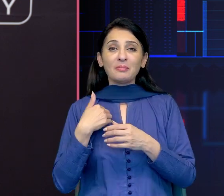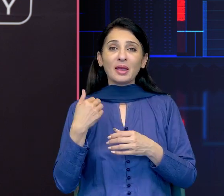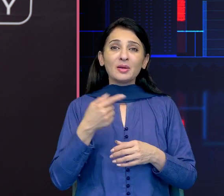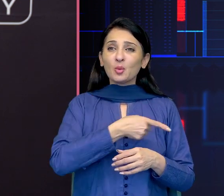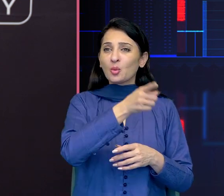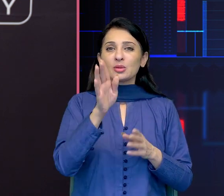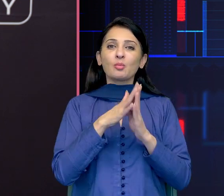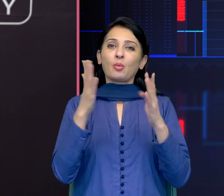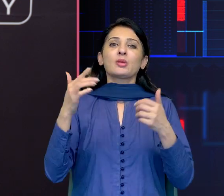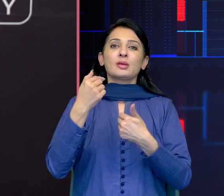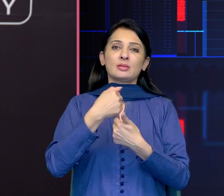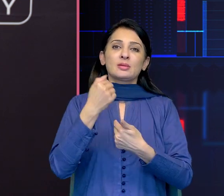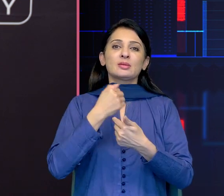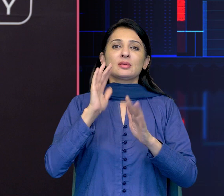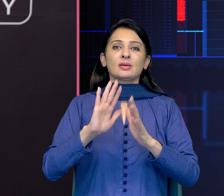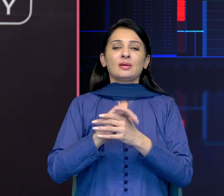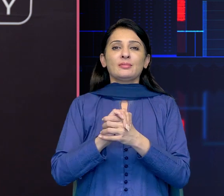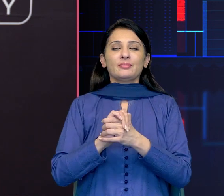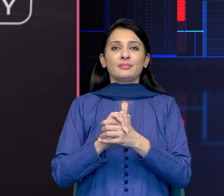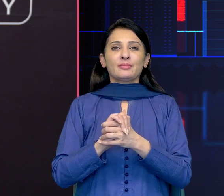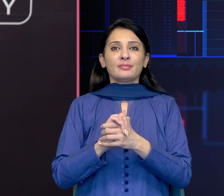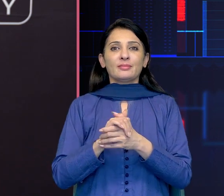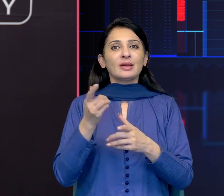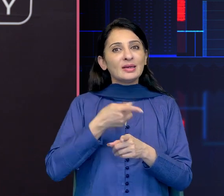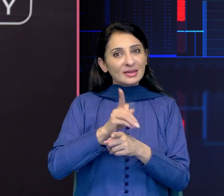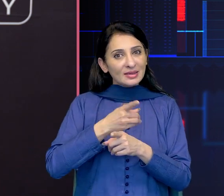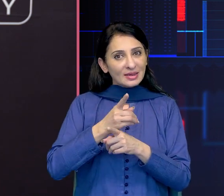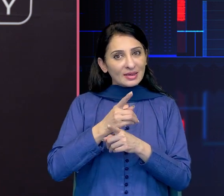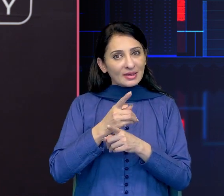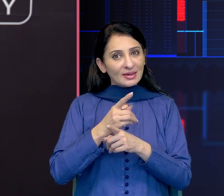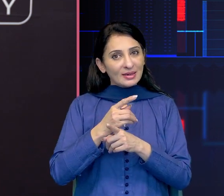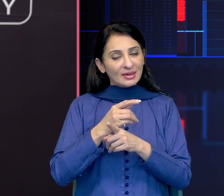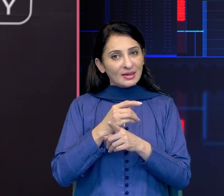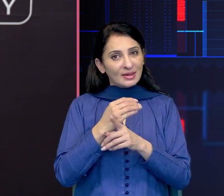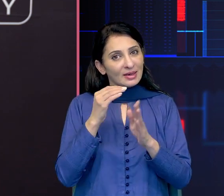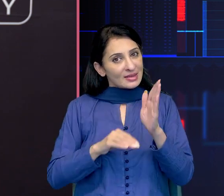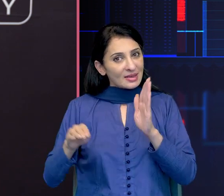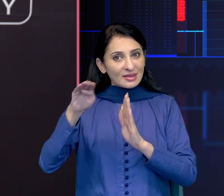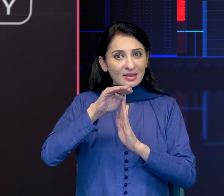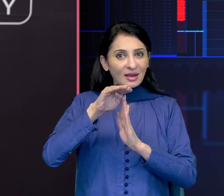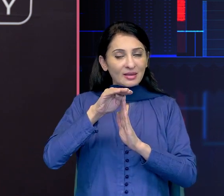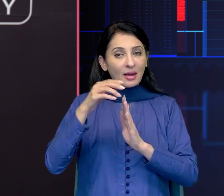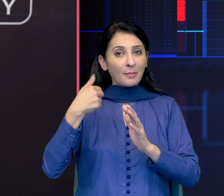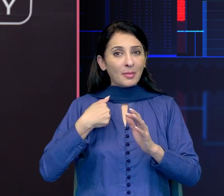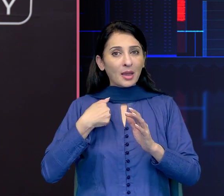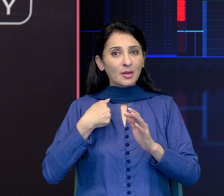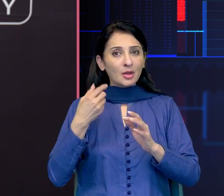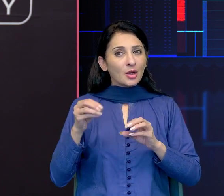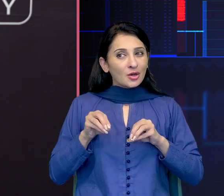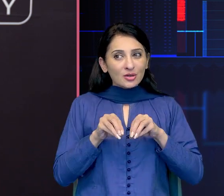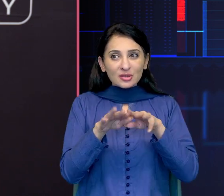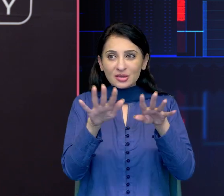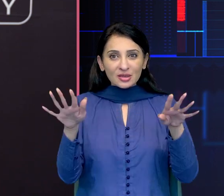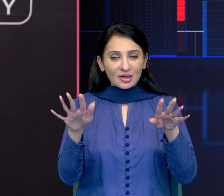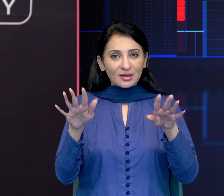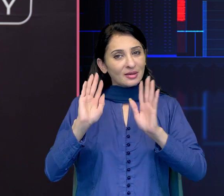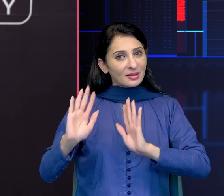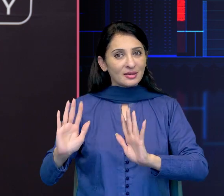precious for me, because I learned a lot from them. More than teaching, I would say,